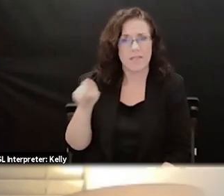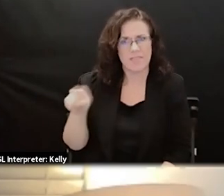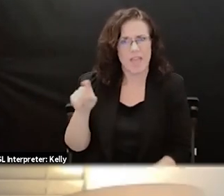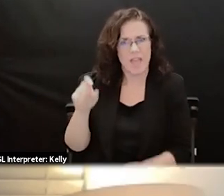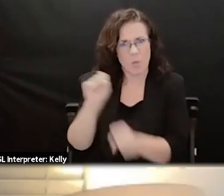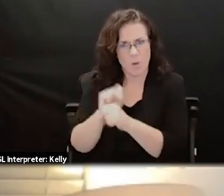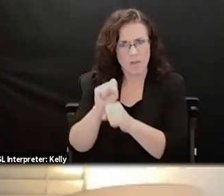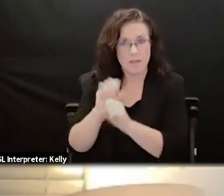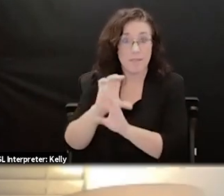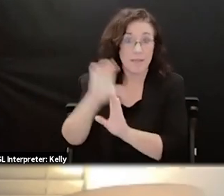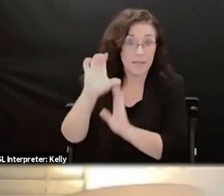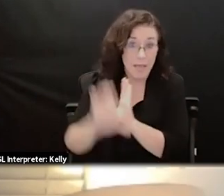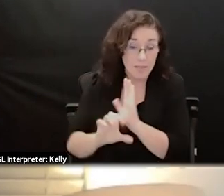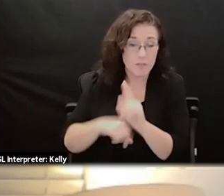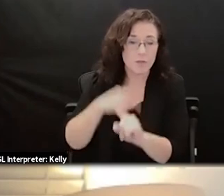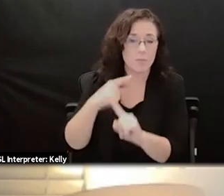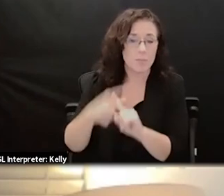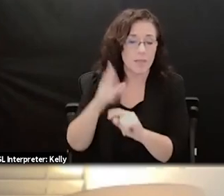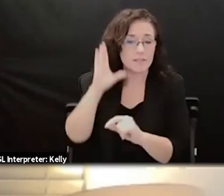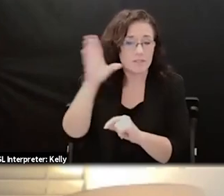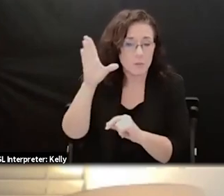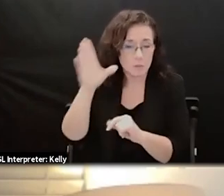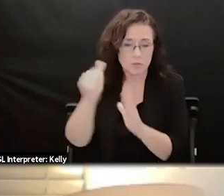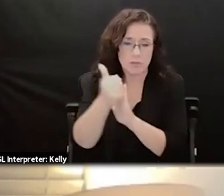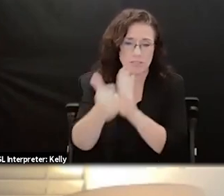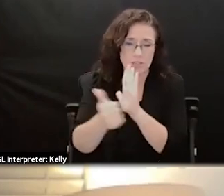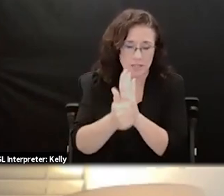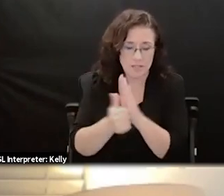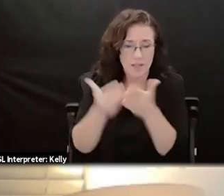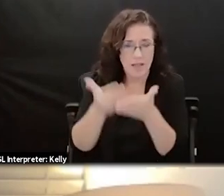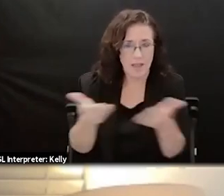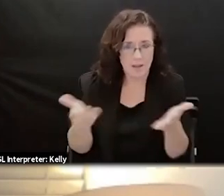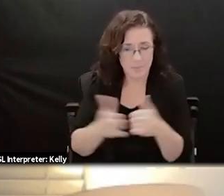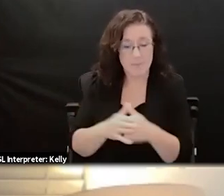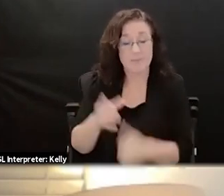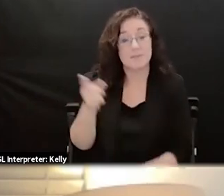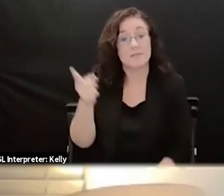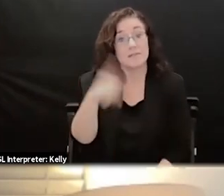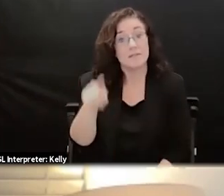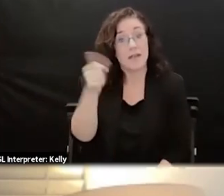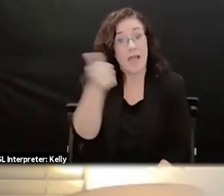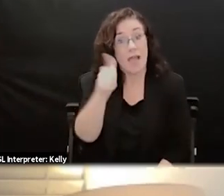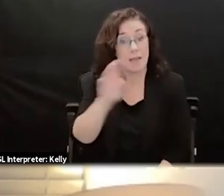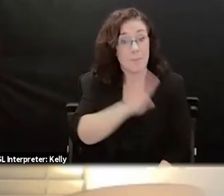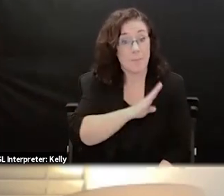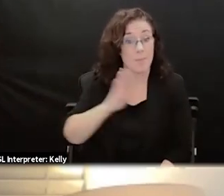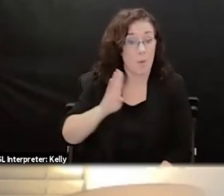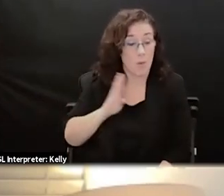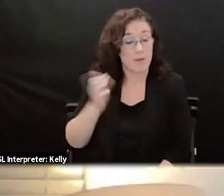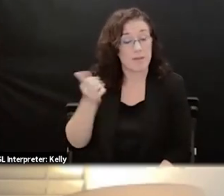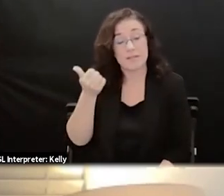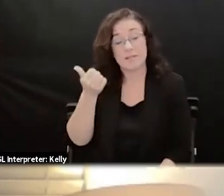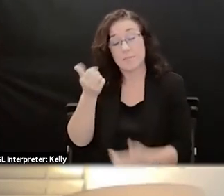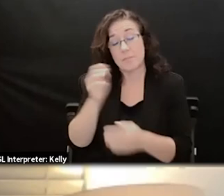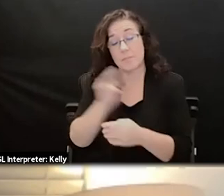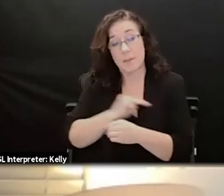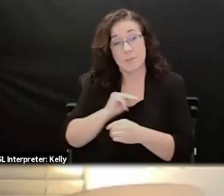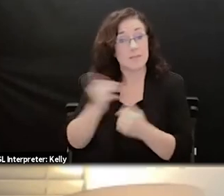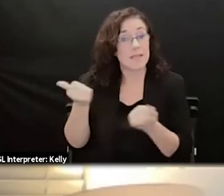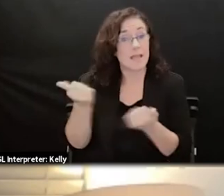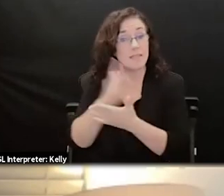kind of combining both of them board members or miss maldonado are there any items that you would like to add to this